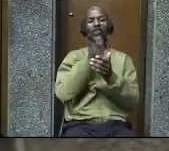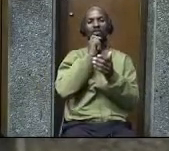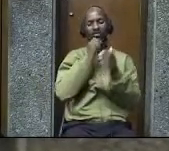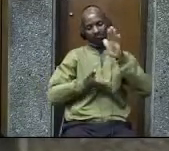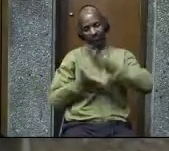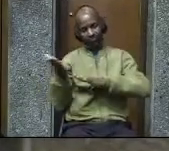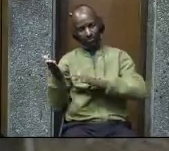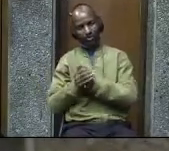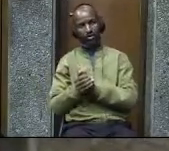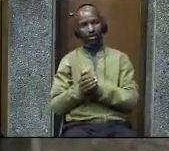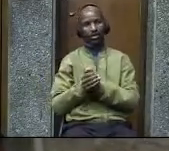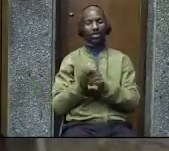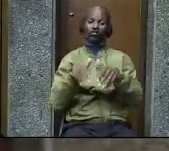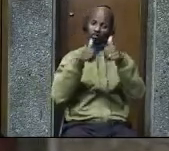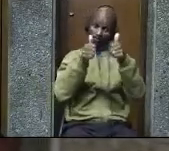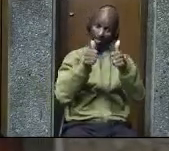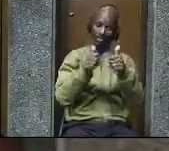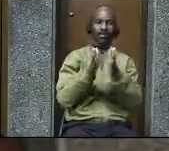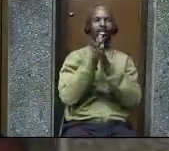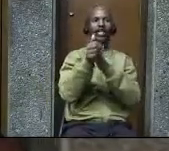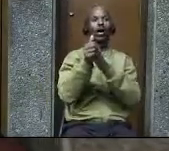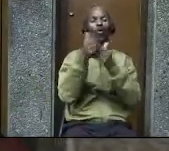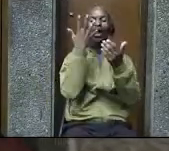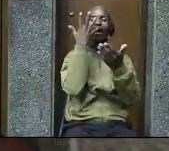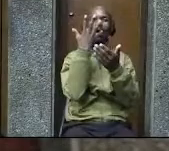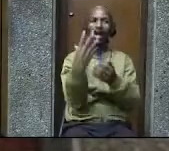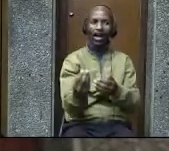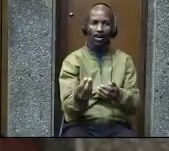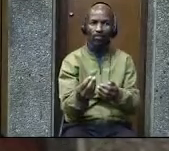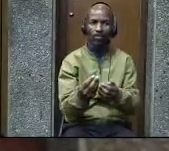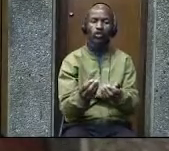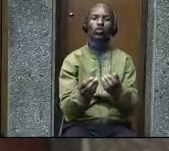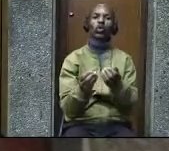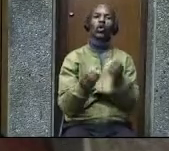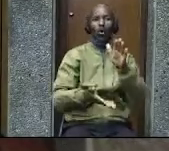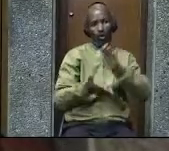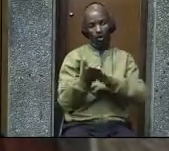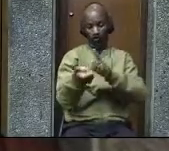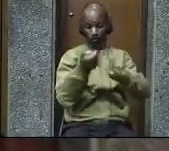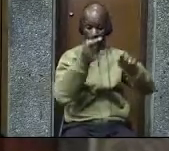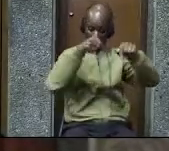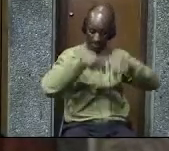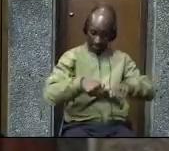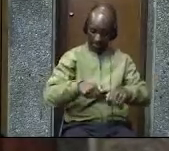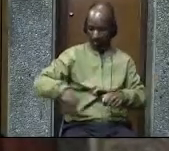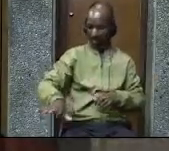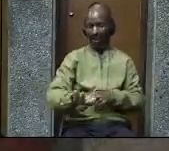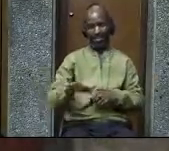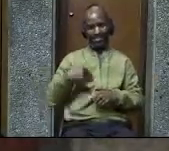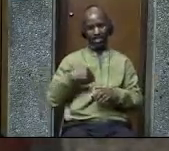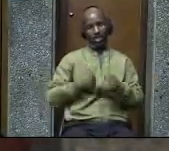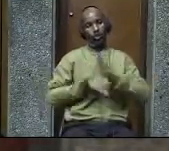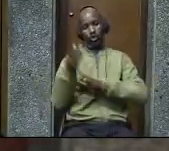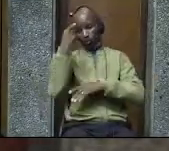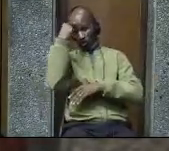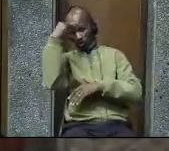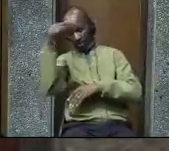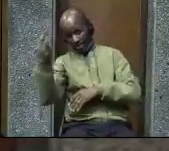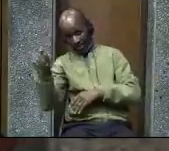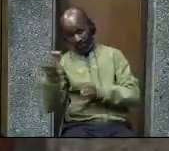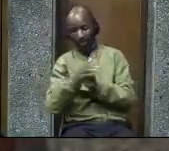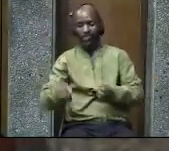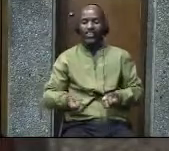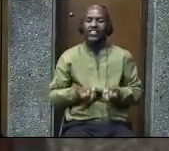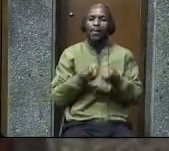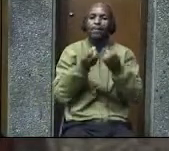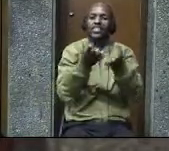historical. You have 2 minutes. It's fine, leadership. We had to repalame from Mori Dulanten to Pretoria. The